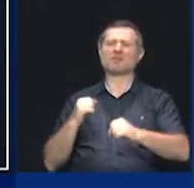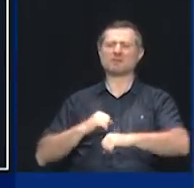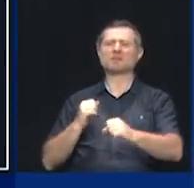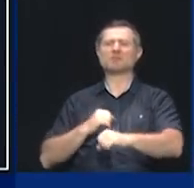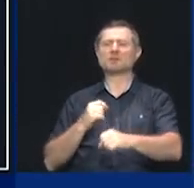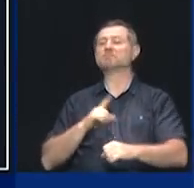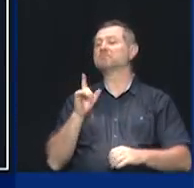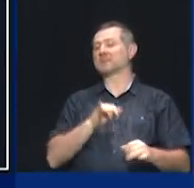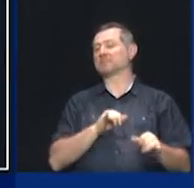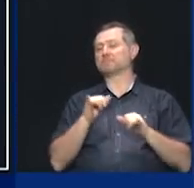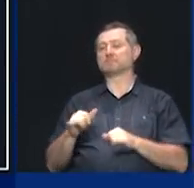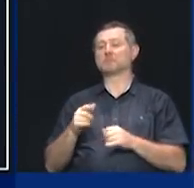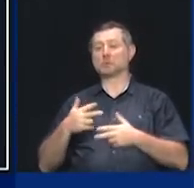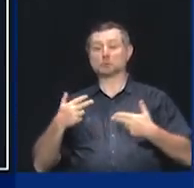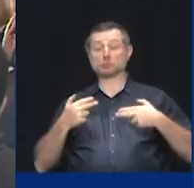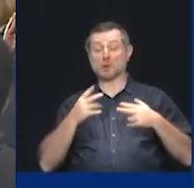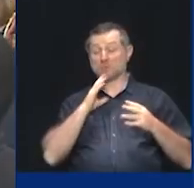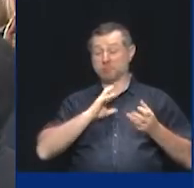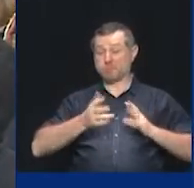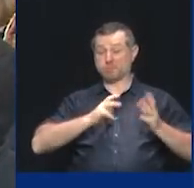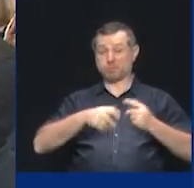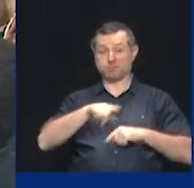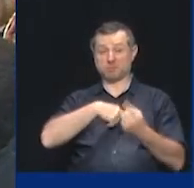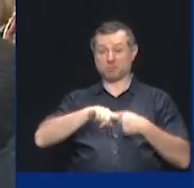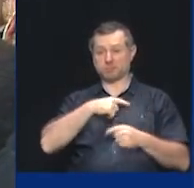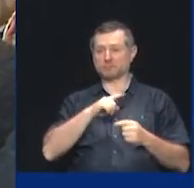start with the facts.